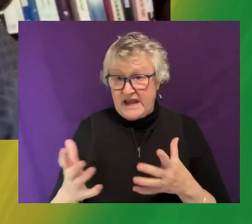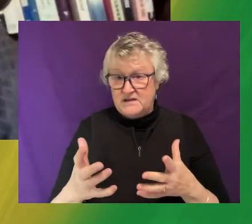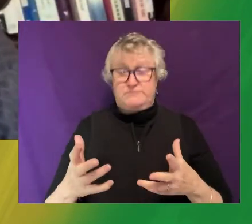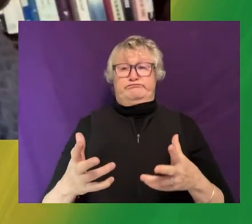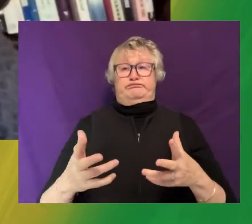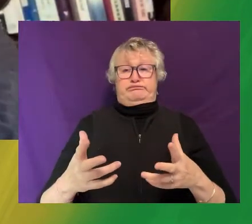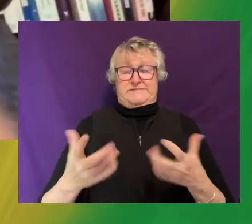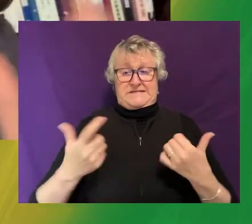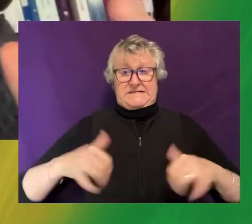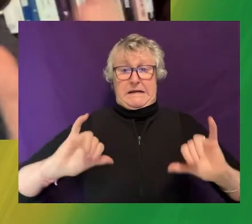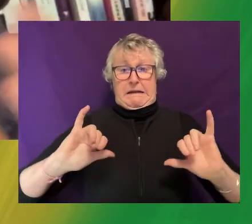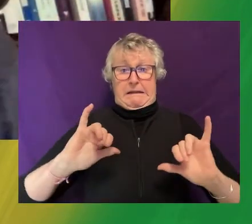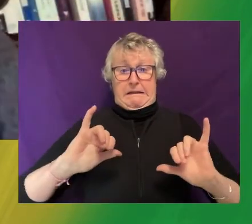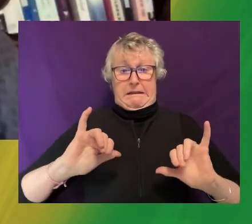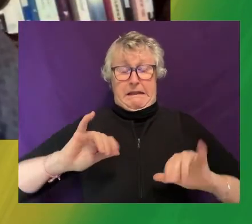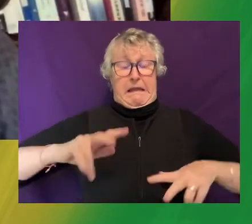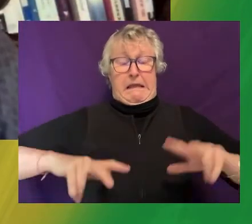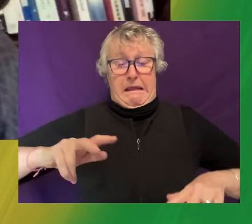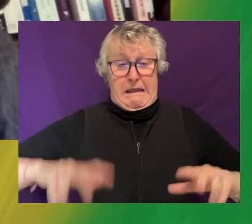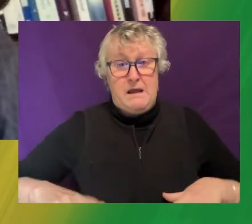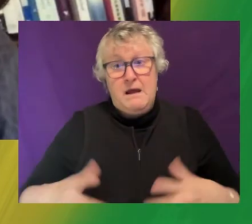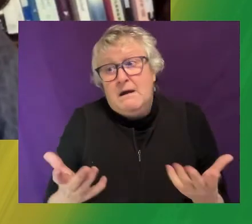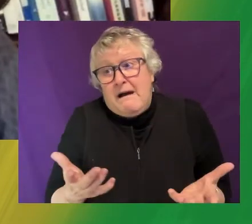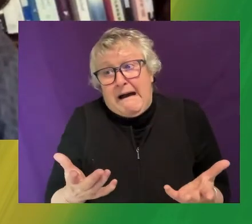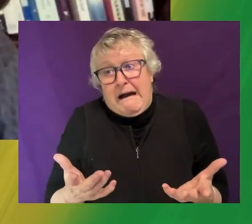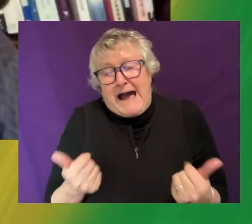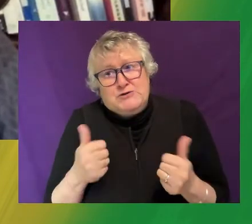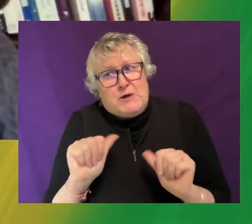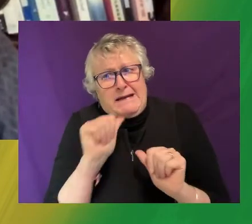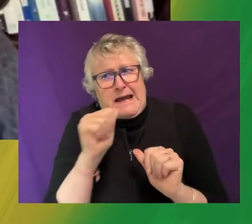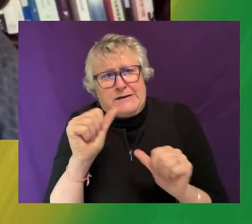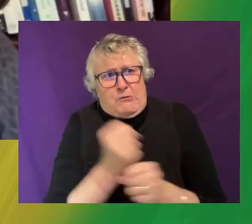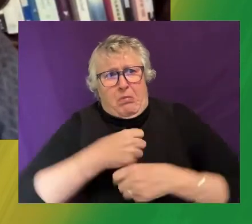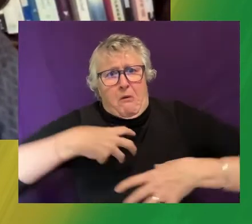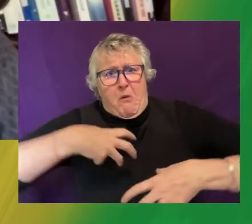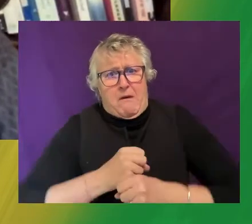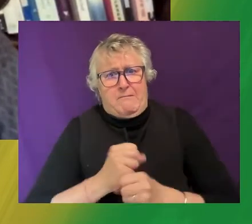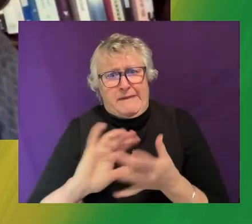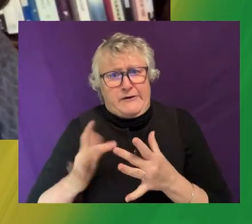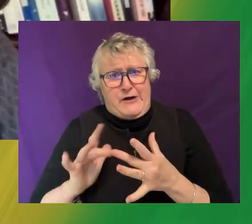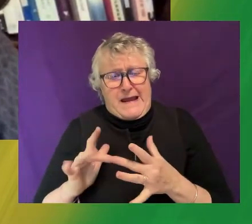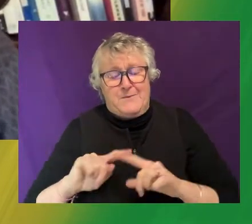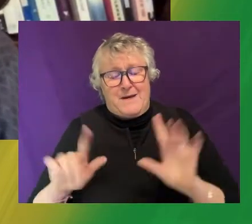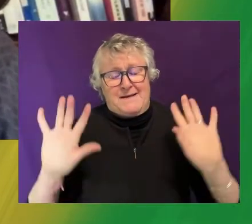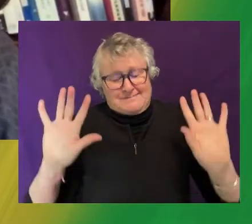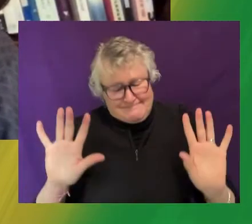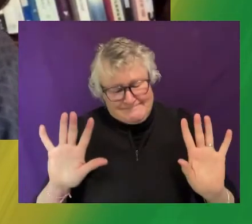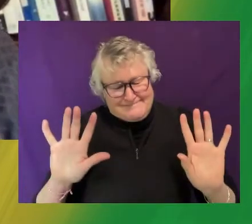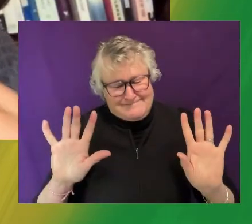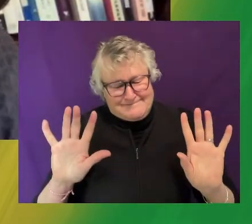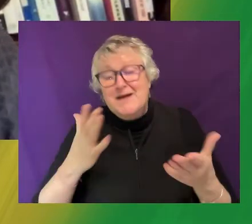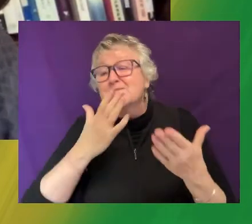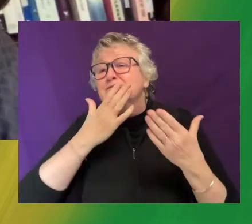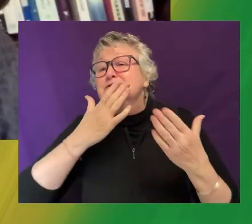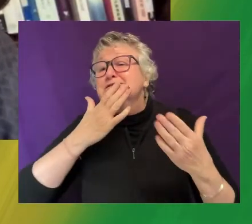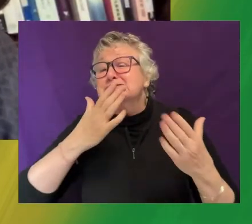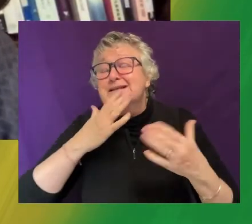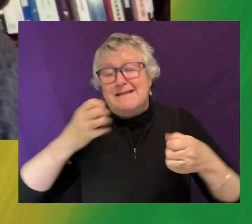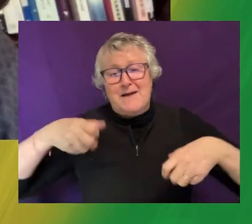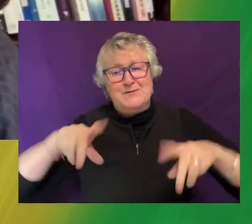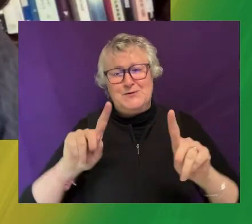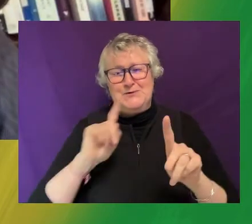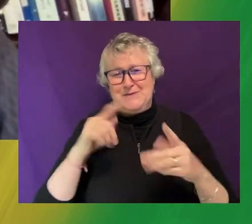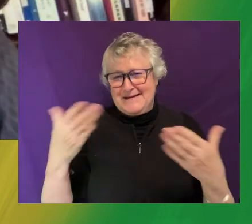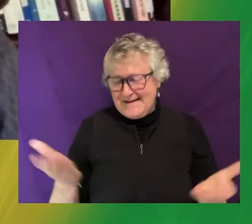in Nashville, Tennessee, and I will, I don't know, I'll try to figure out some other way to get reconnected to y'all. I appreciate the opportunity to be with you